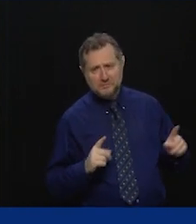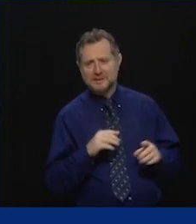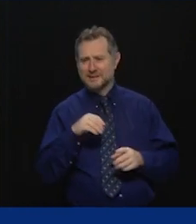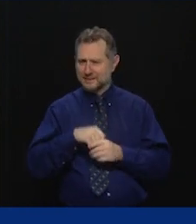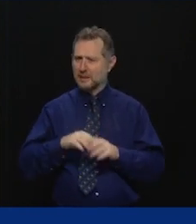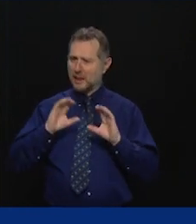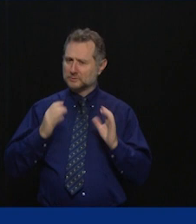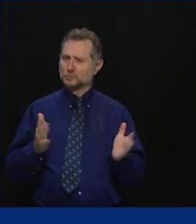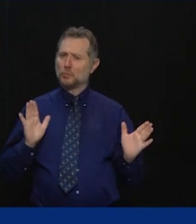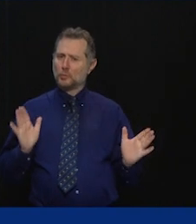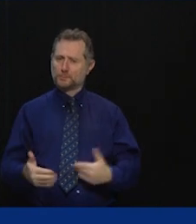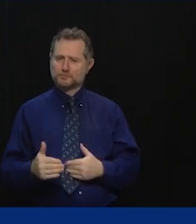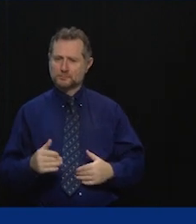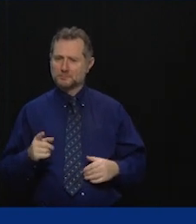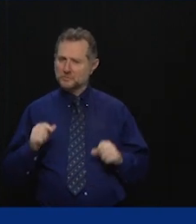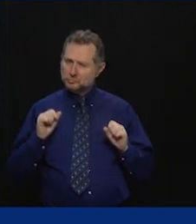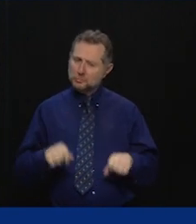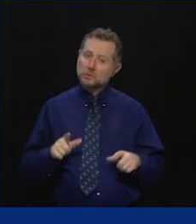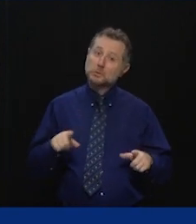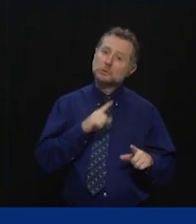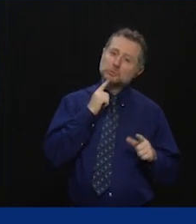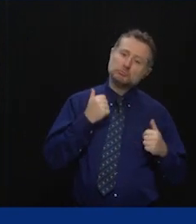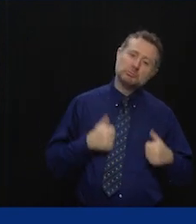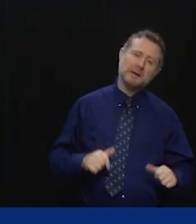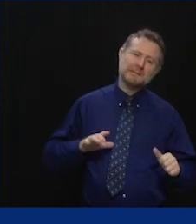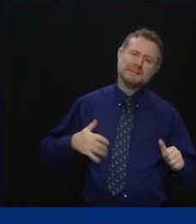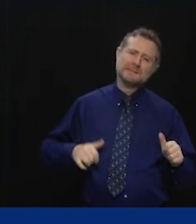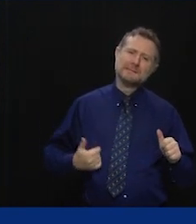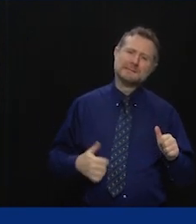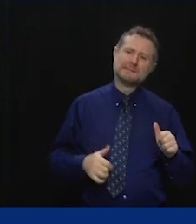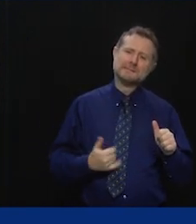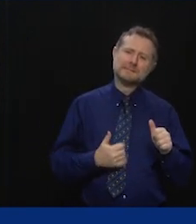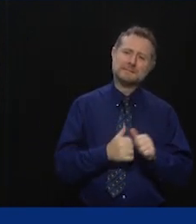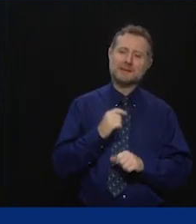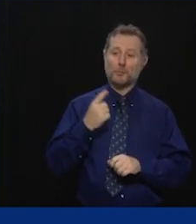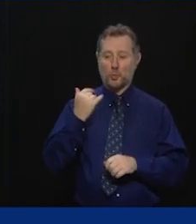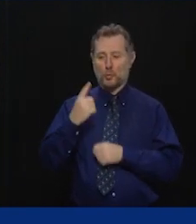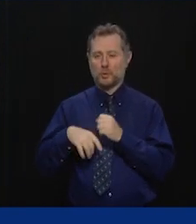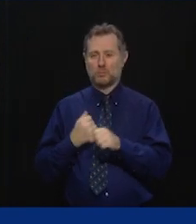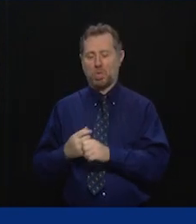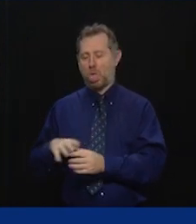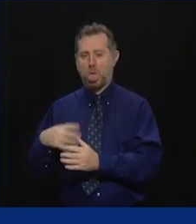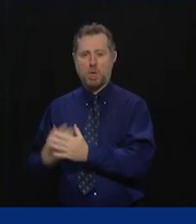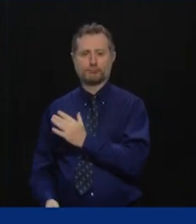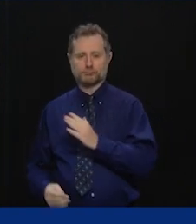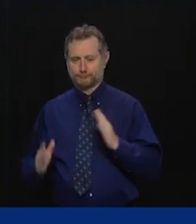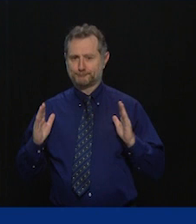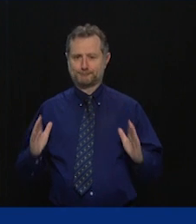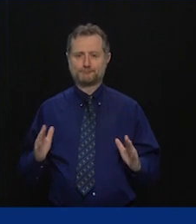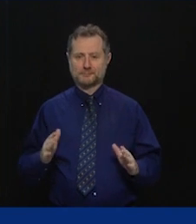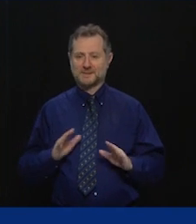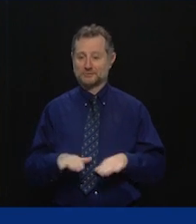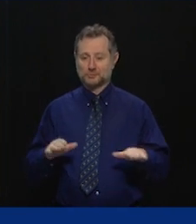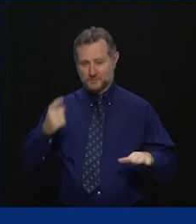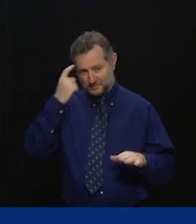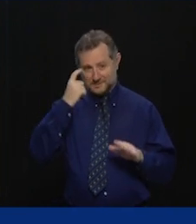for literally over a year of lost time in the education and the development of our children as they were isolated from